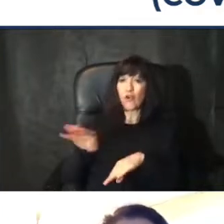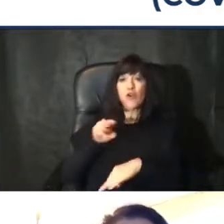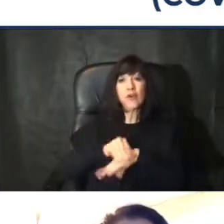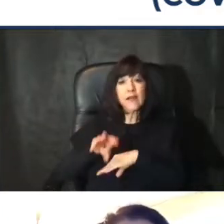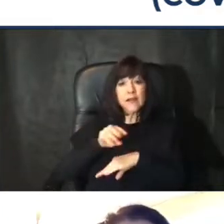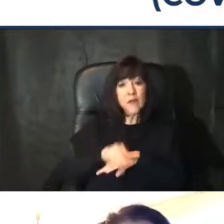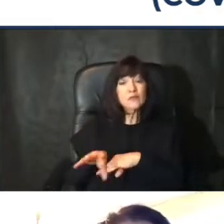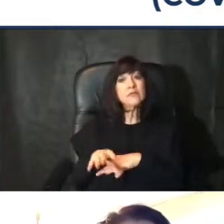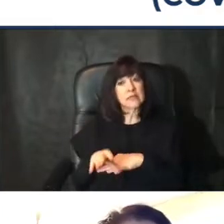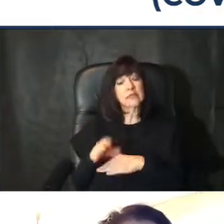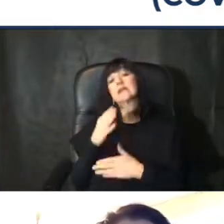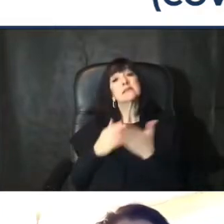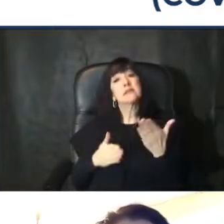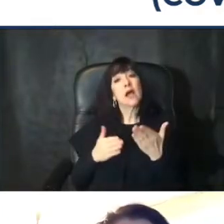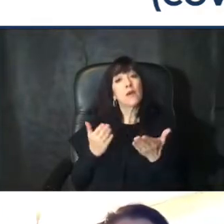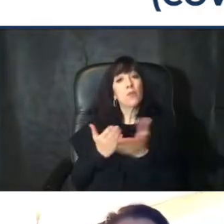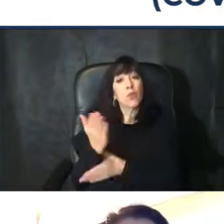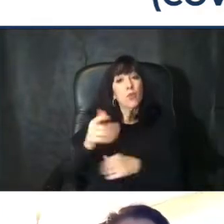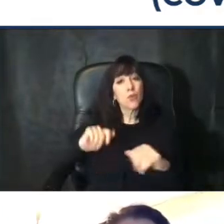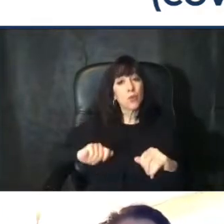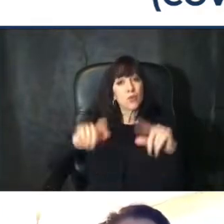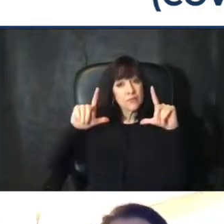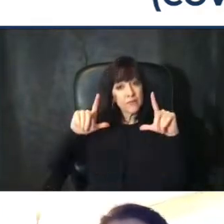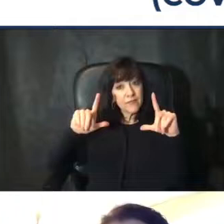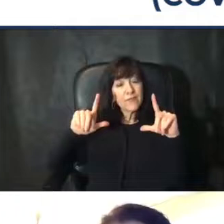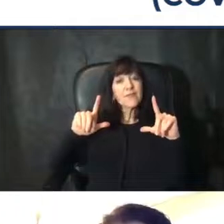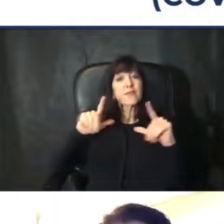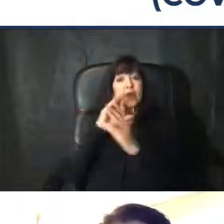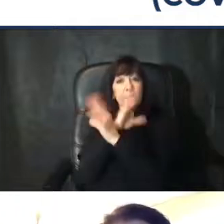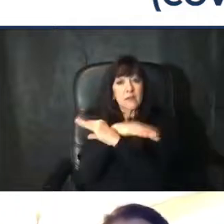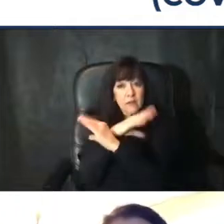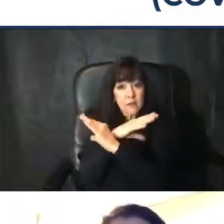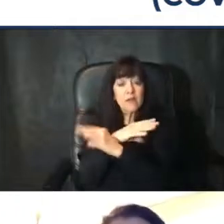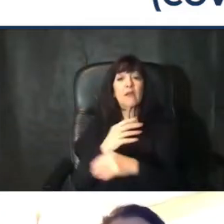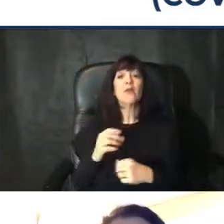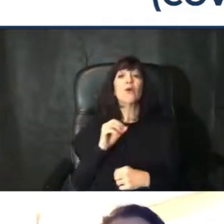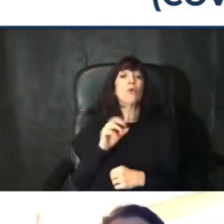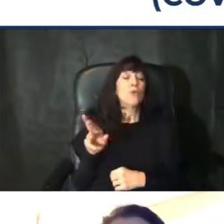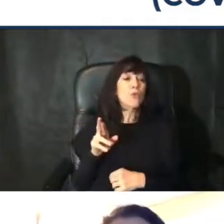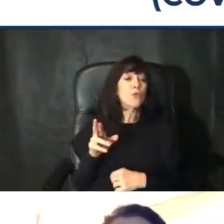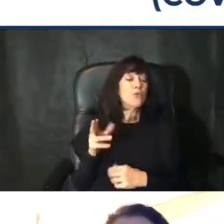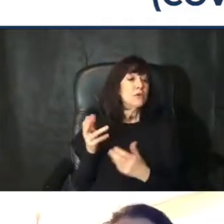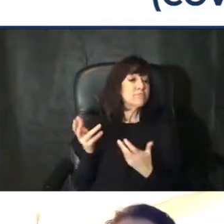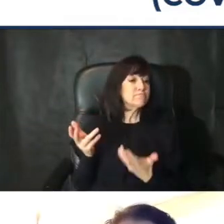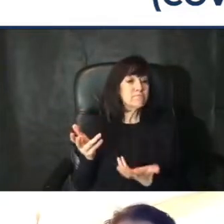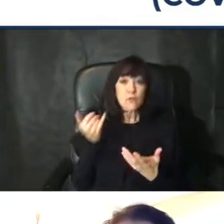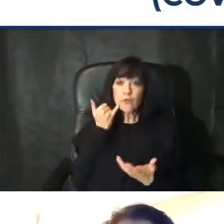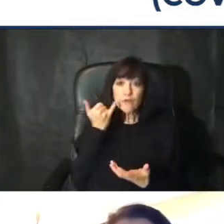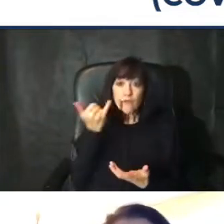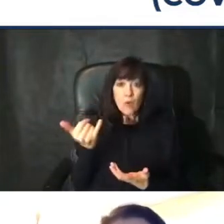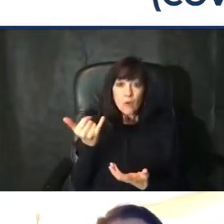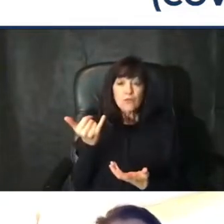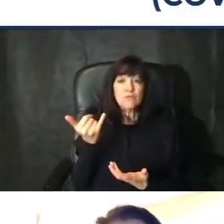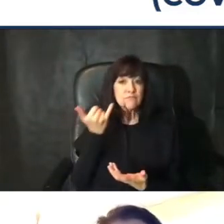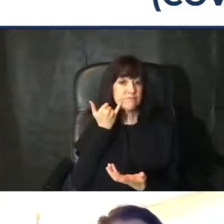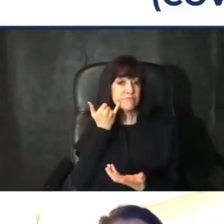had to learn. Obviously, it's something new. And we're all having to learn together. So they're not sure about it. So some